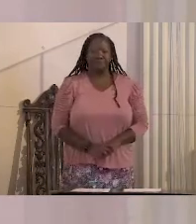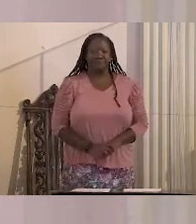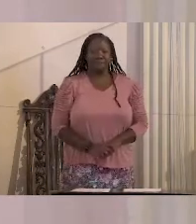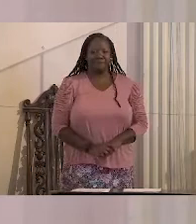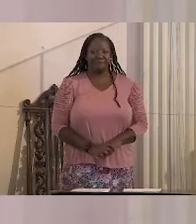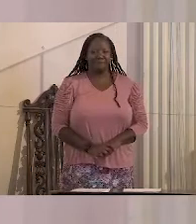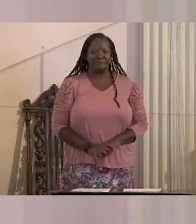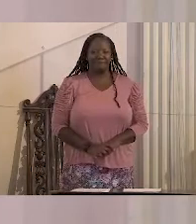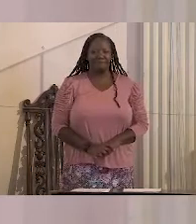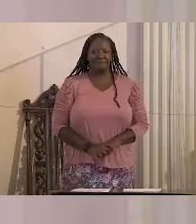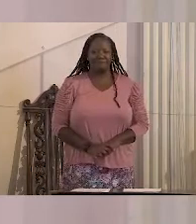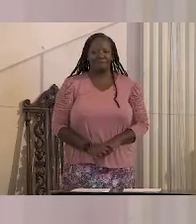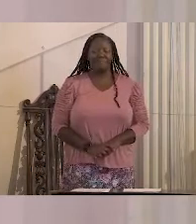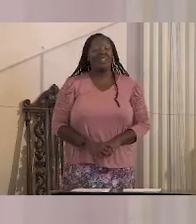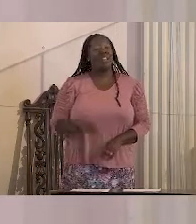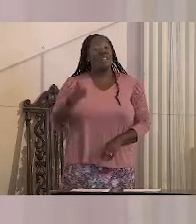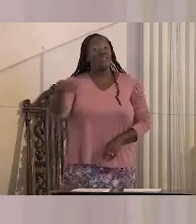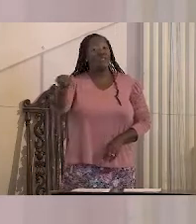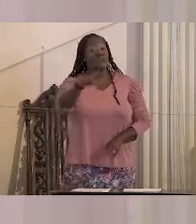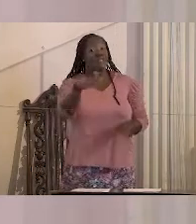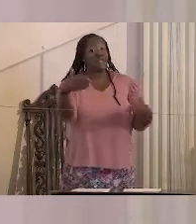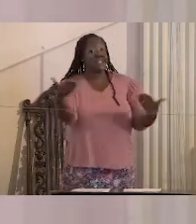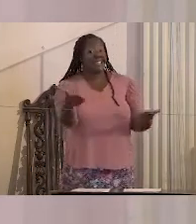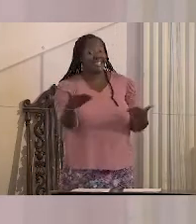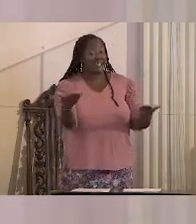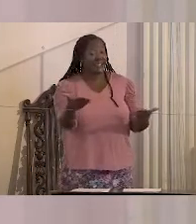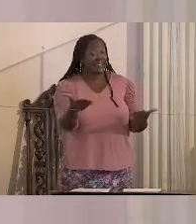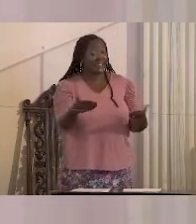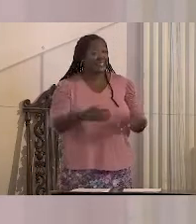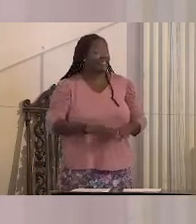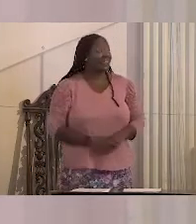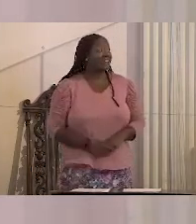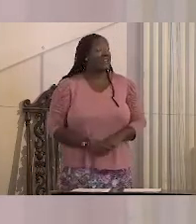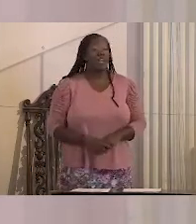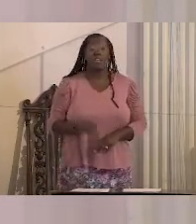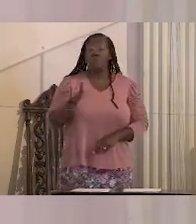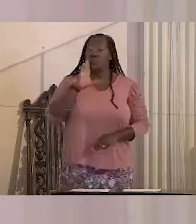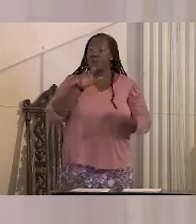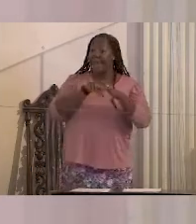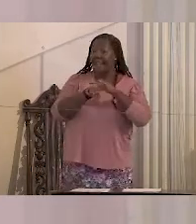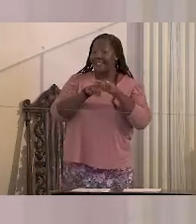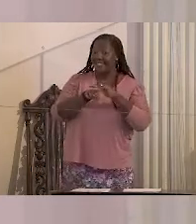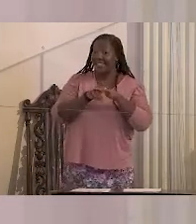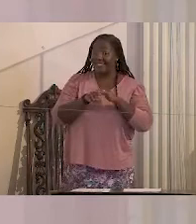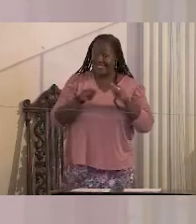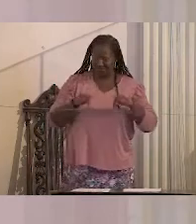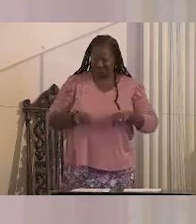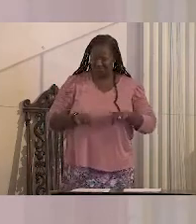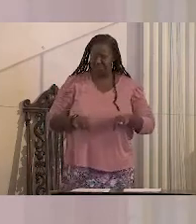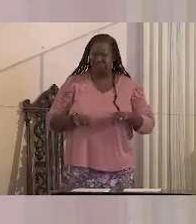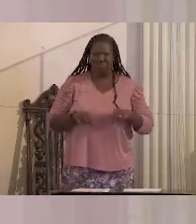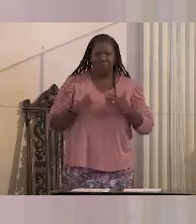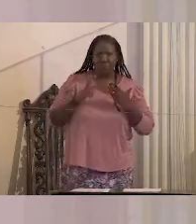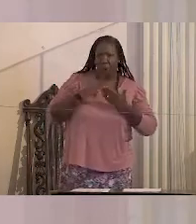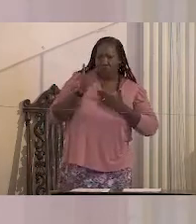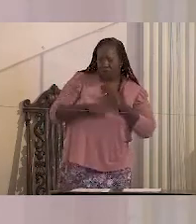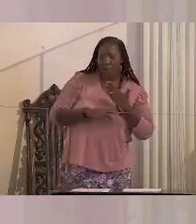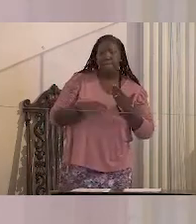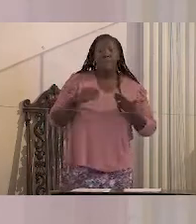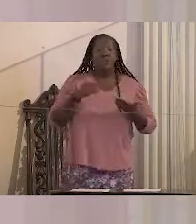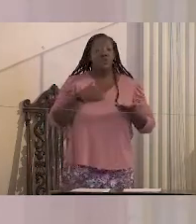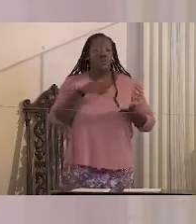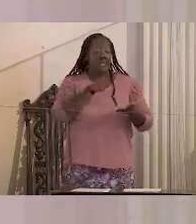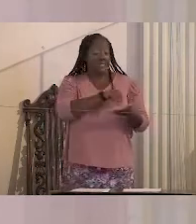Also, for those of you in the sanctuary, to access today's order of service, you can either scan the QR code on the